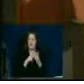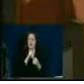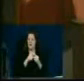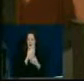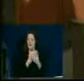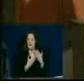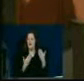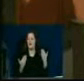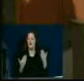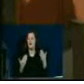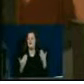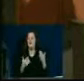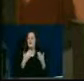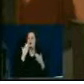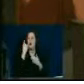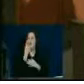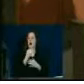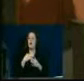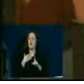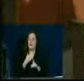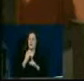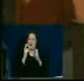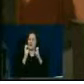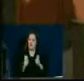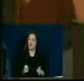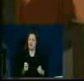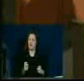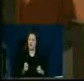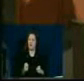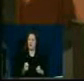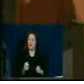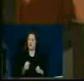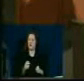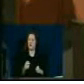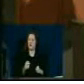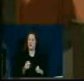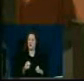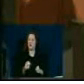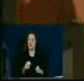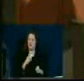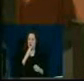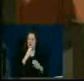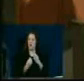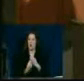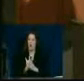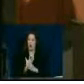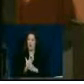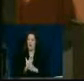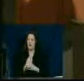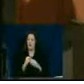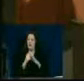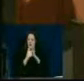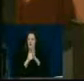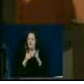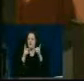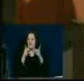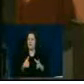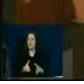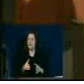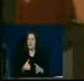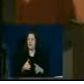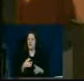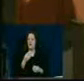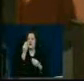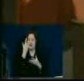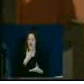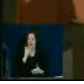things. And, one of my main issues, and it's been growing, is that, our law director can tell